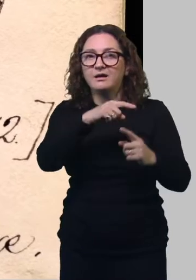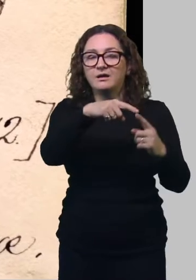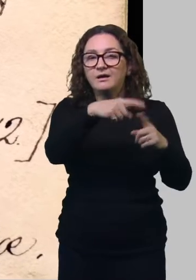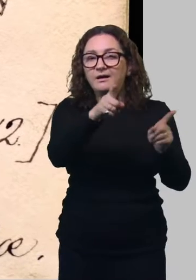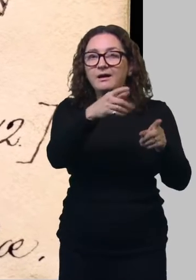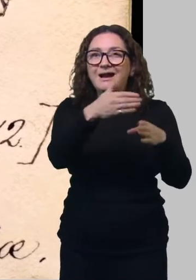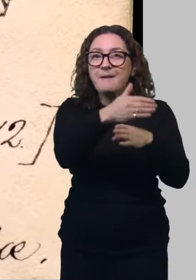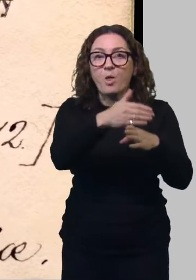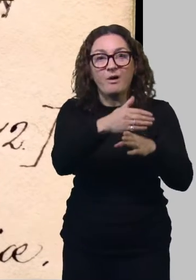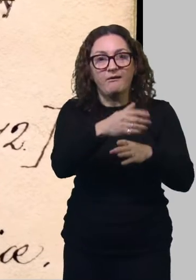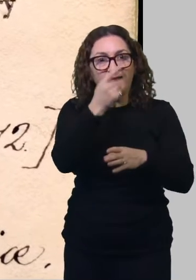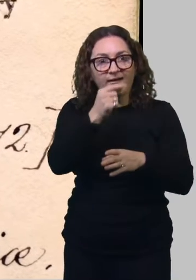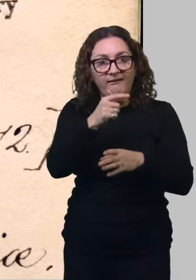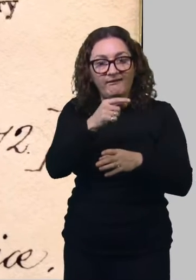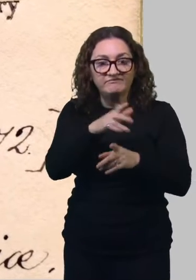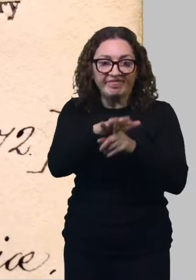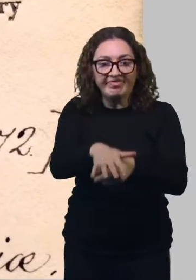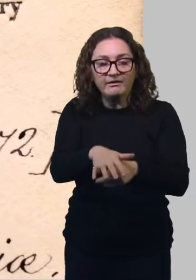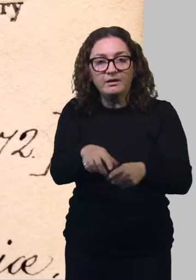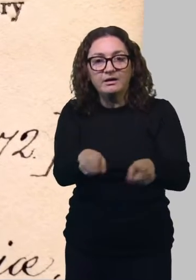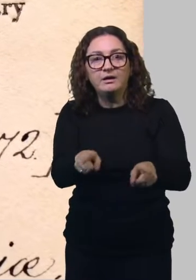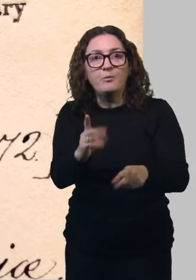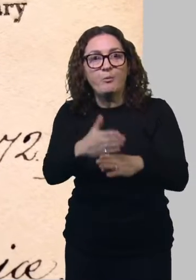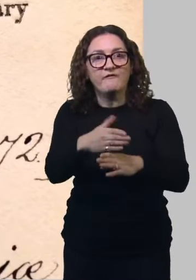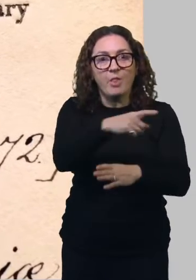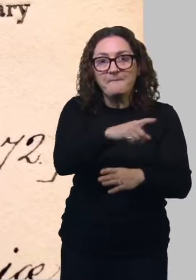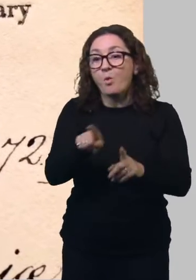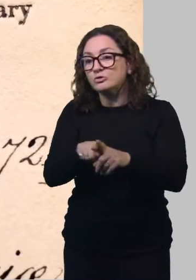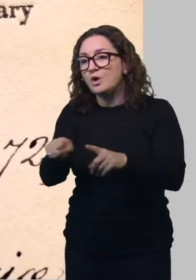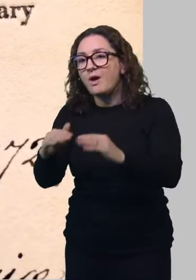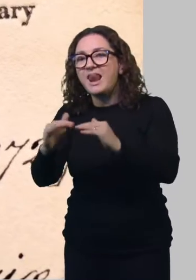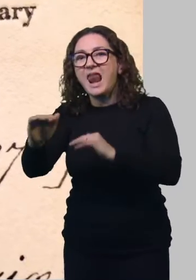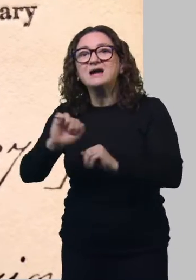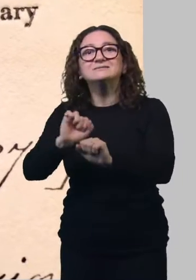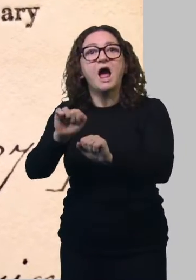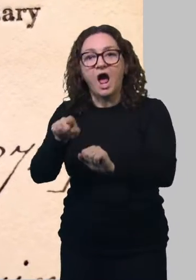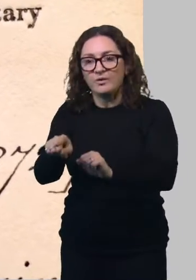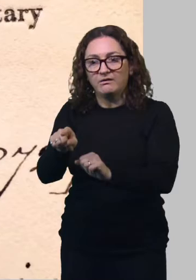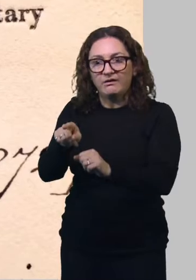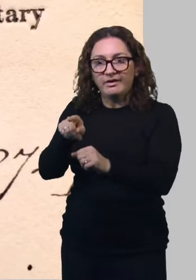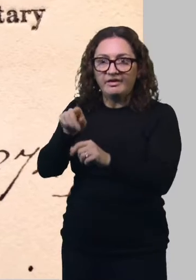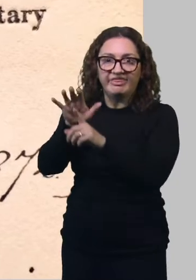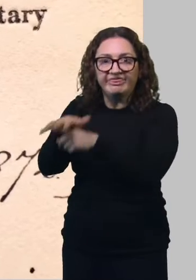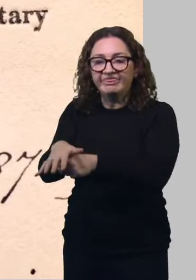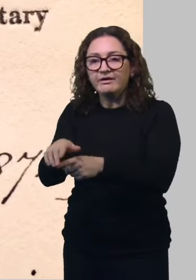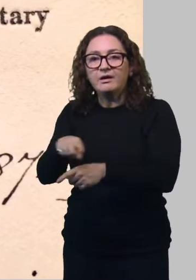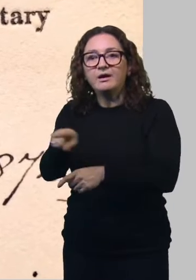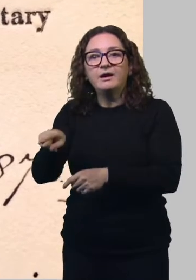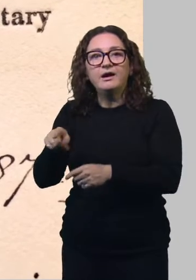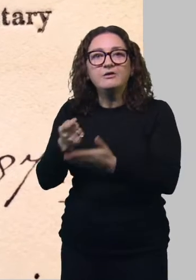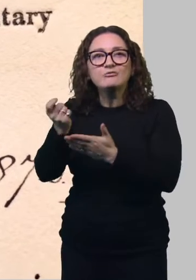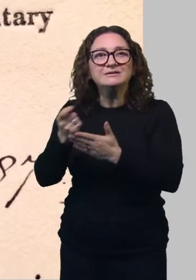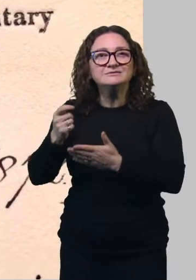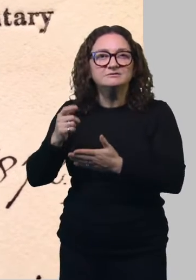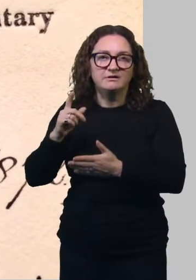employers and landowners were able to intimidate employees and farm tenants to influence how they voted, using bribery,